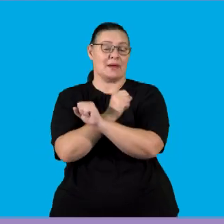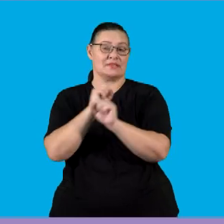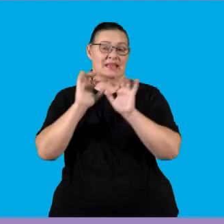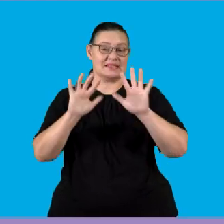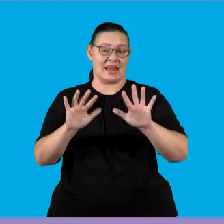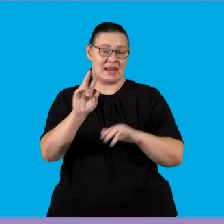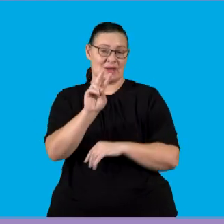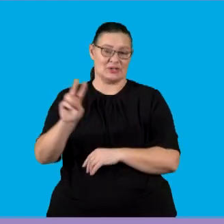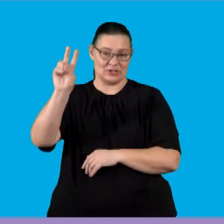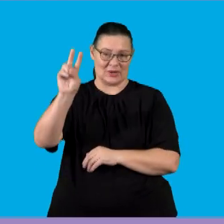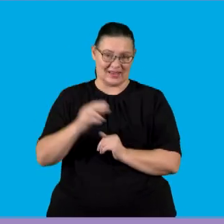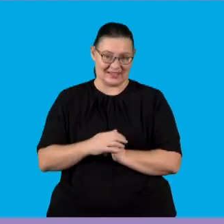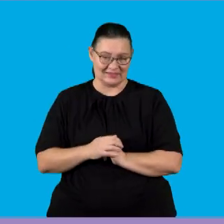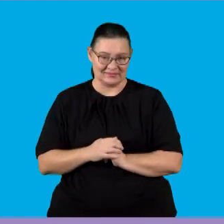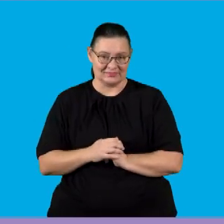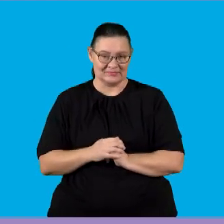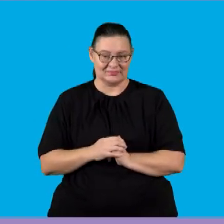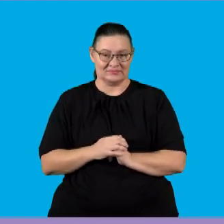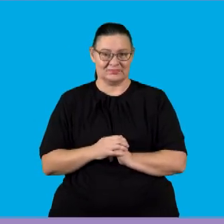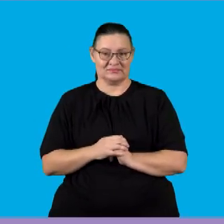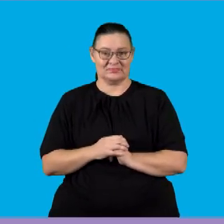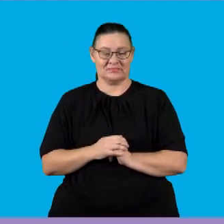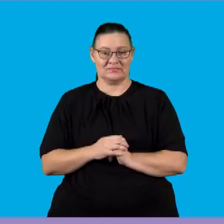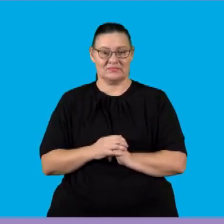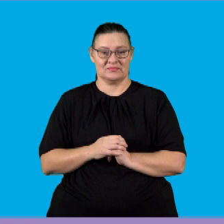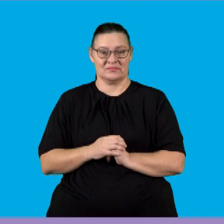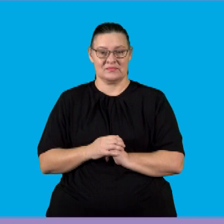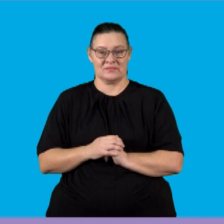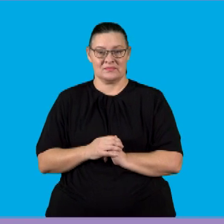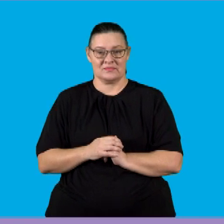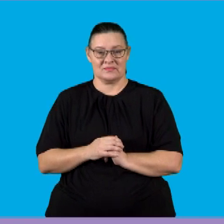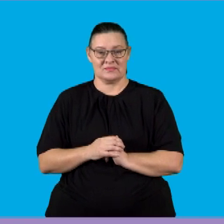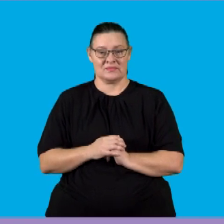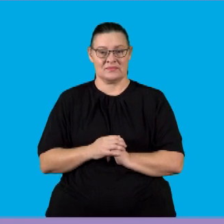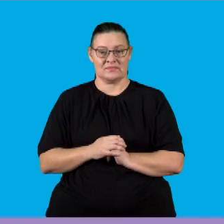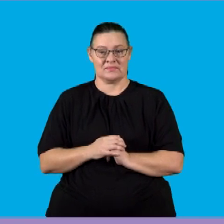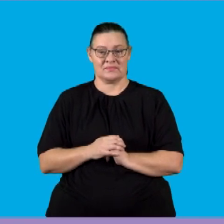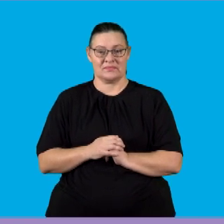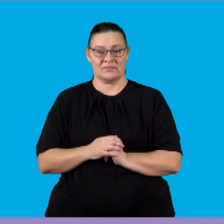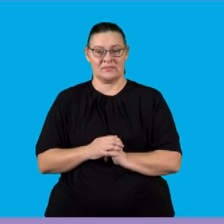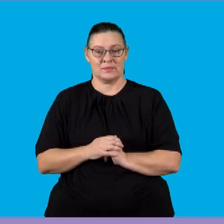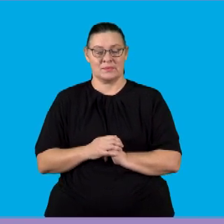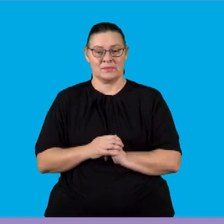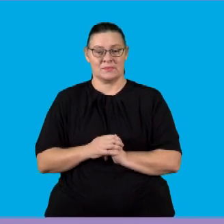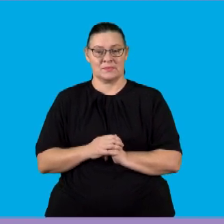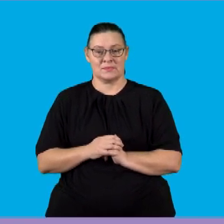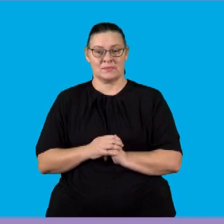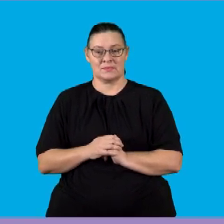10 squared. Of course, 1 multiplied by 10 squared is 100.